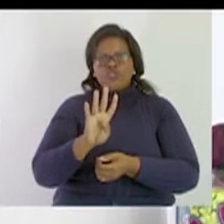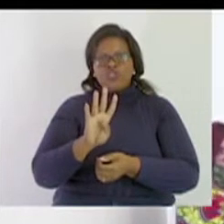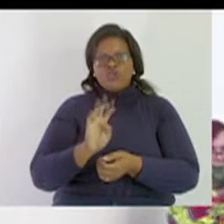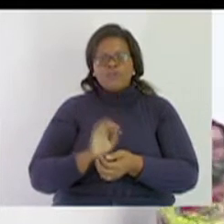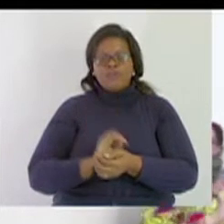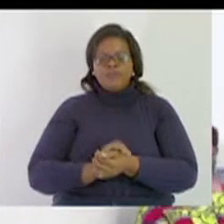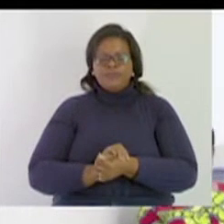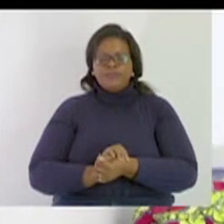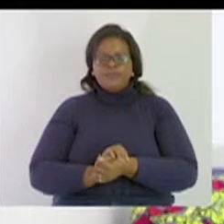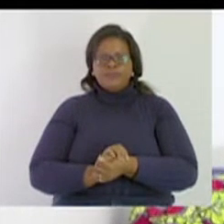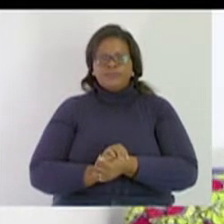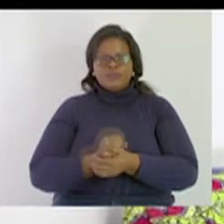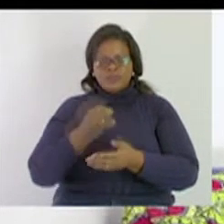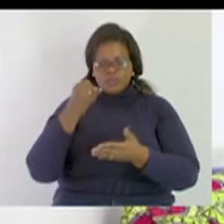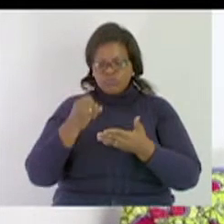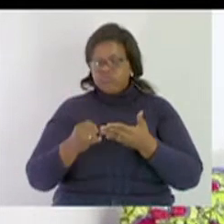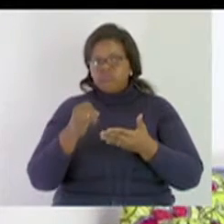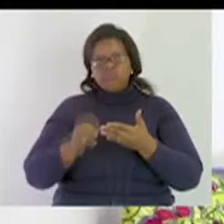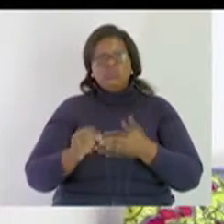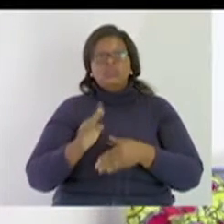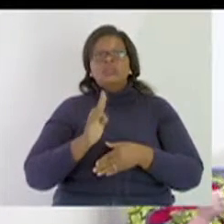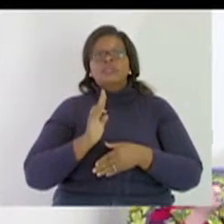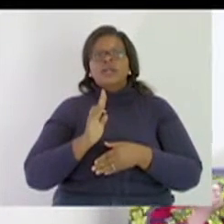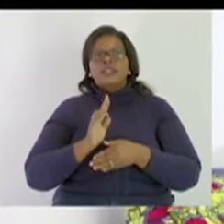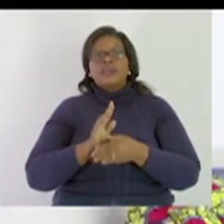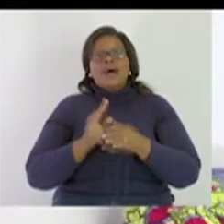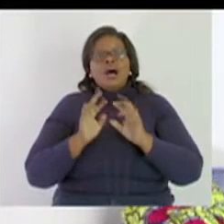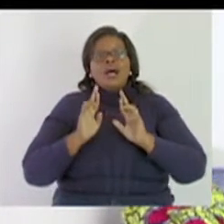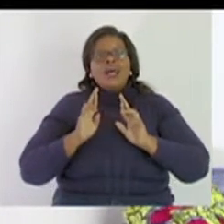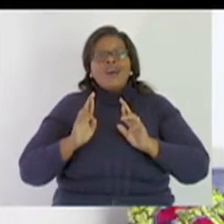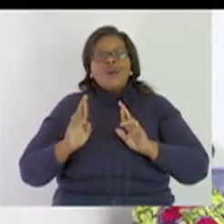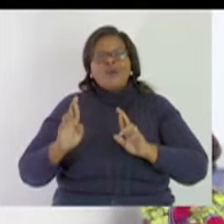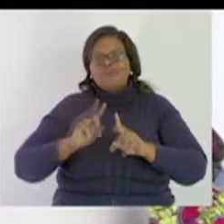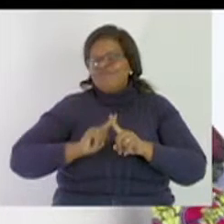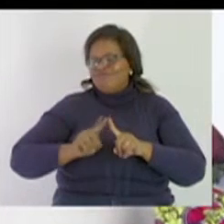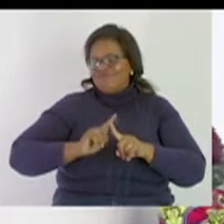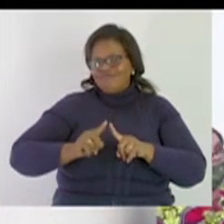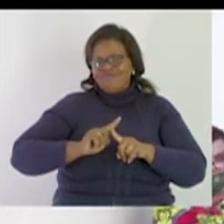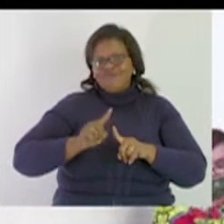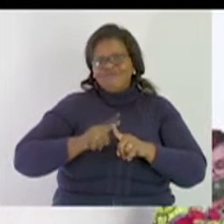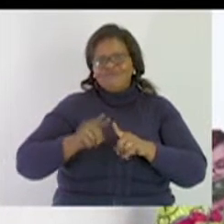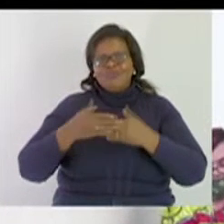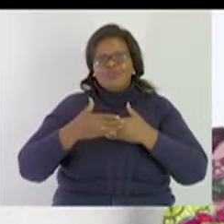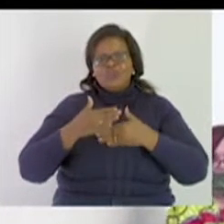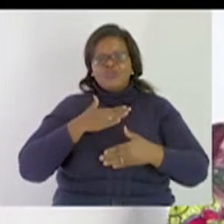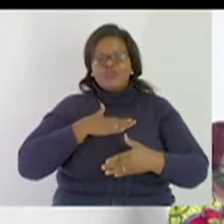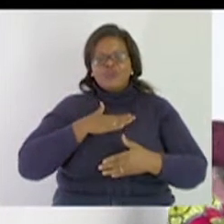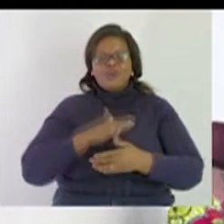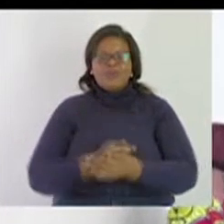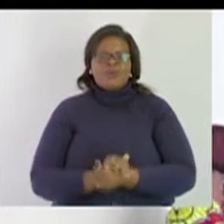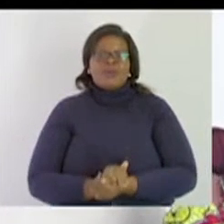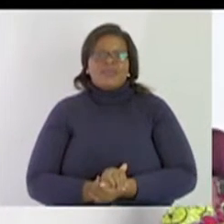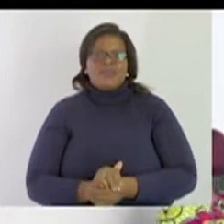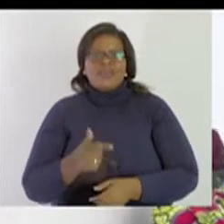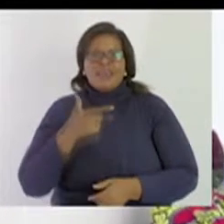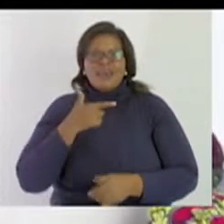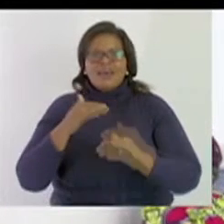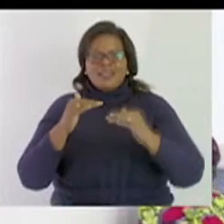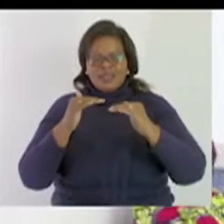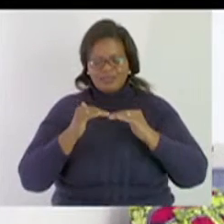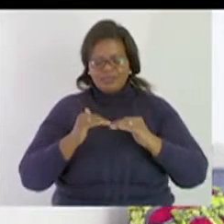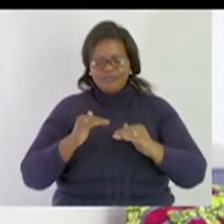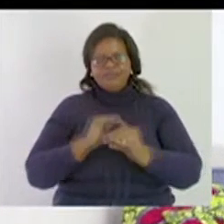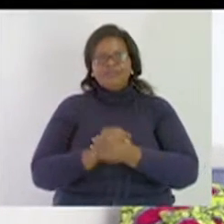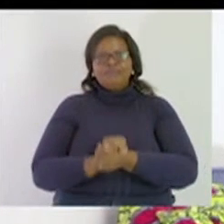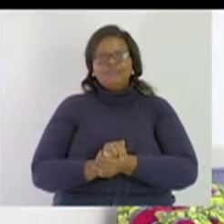304. I hope you found the answer before me. Thank you. All right, let's do our